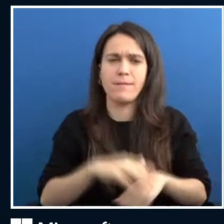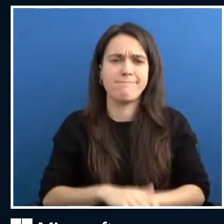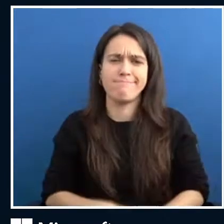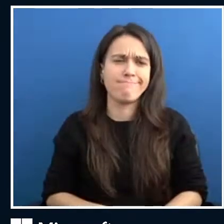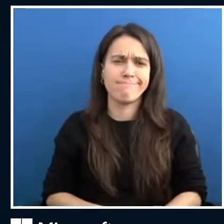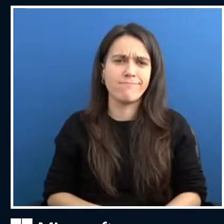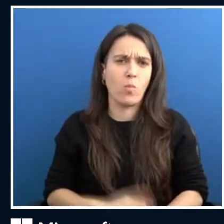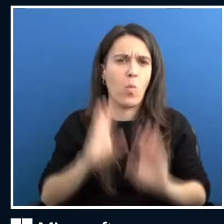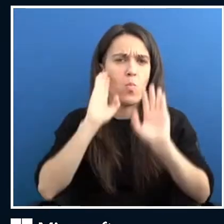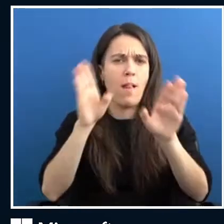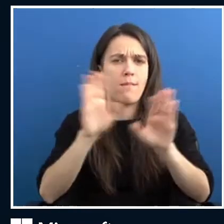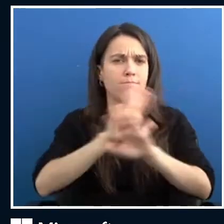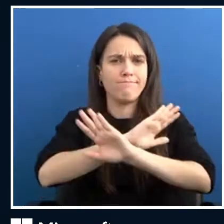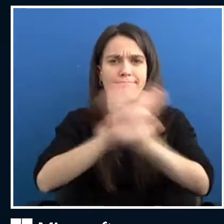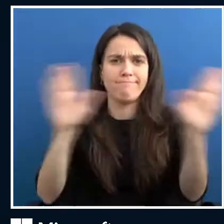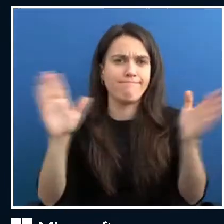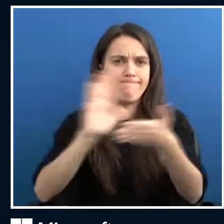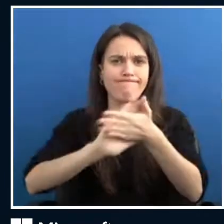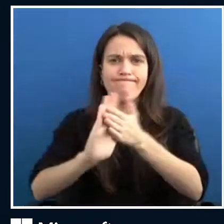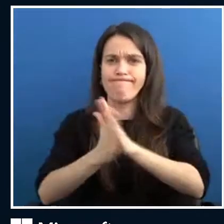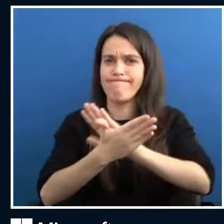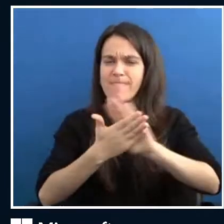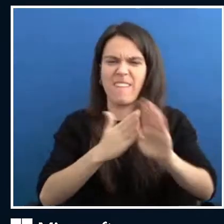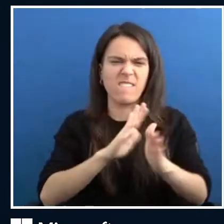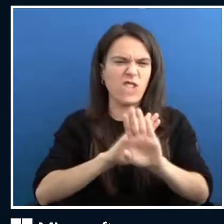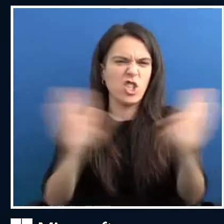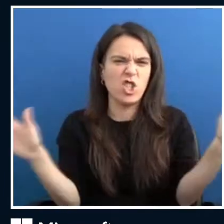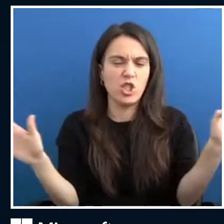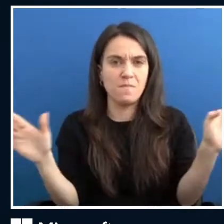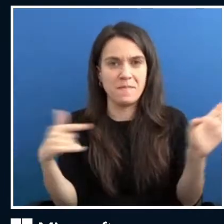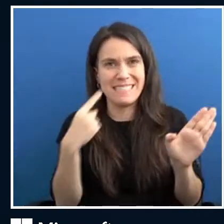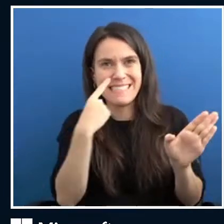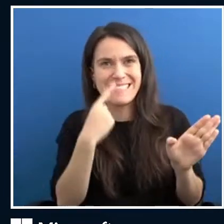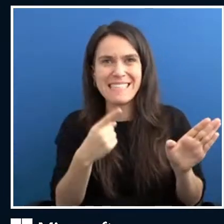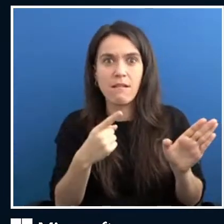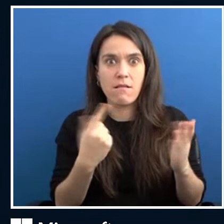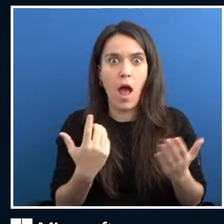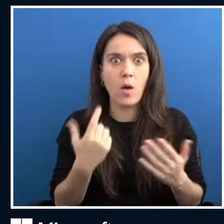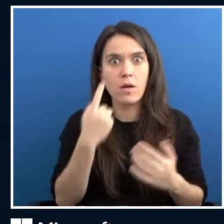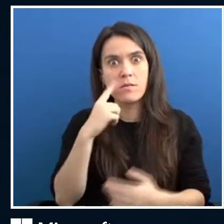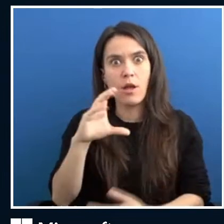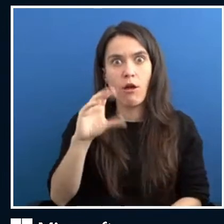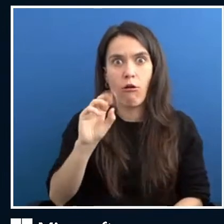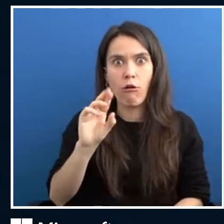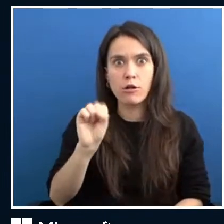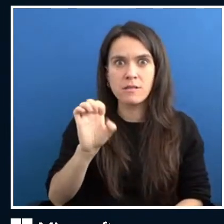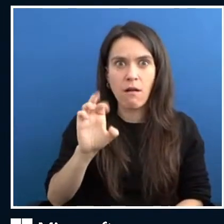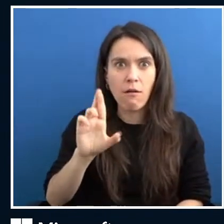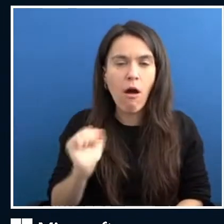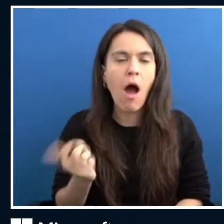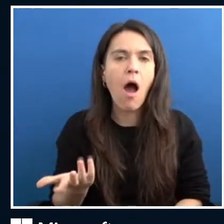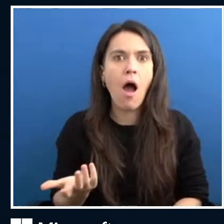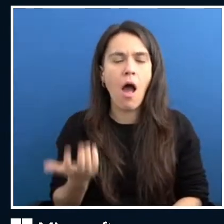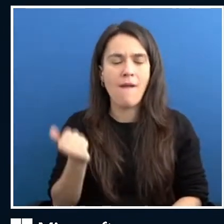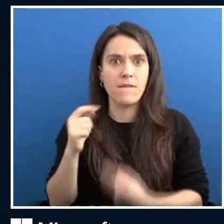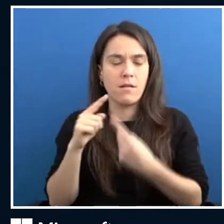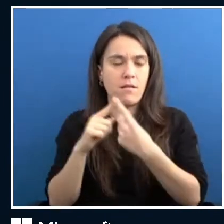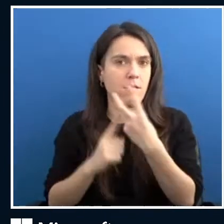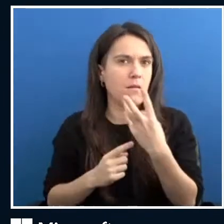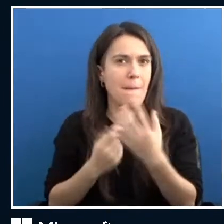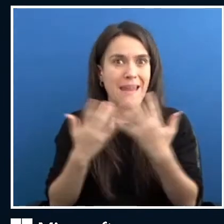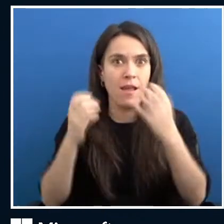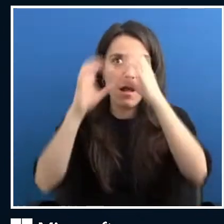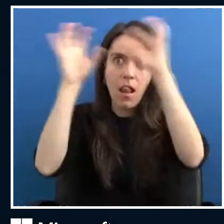what's happening is you see Udacity, Coursera, these edX, these MOOCs. You also see the cloud companies